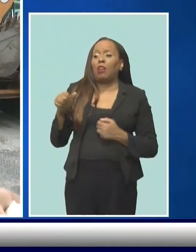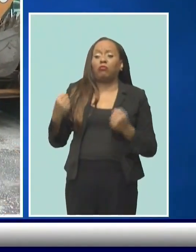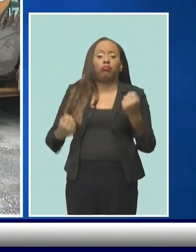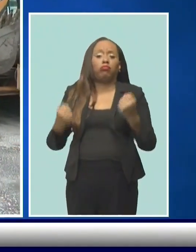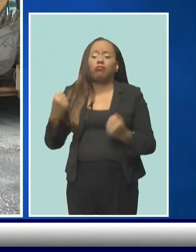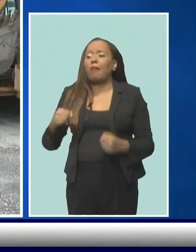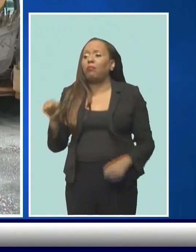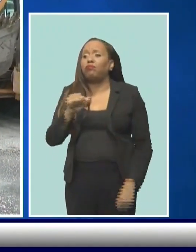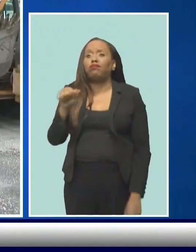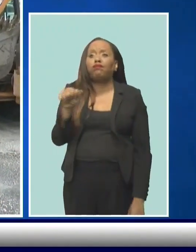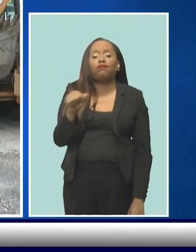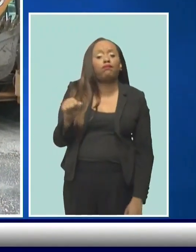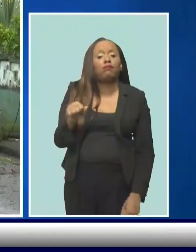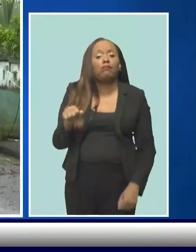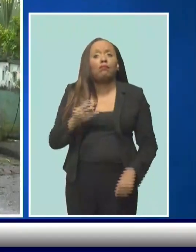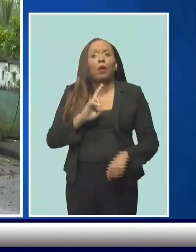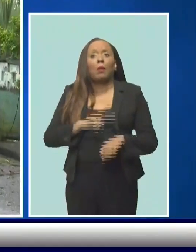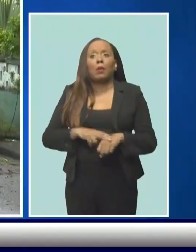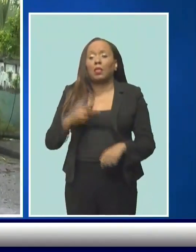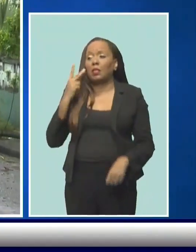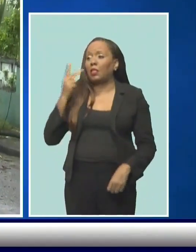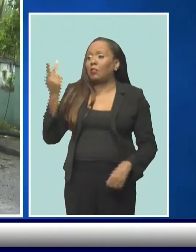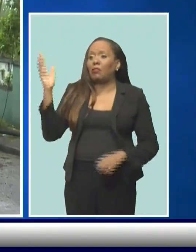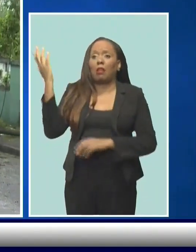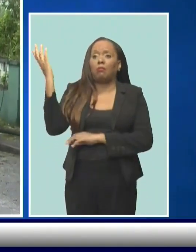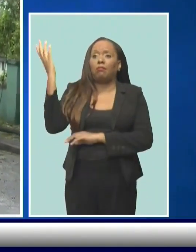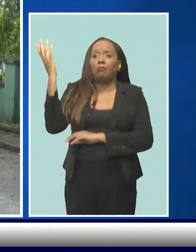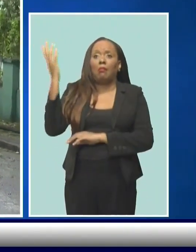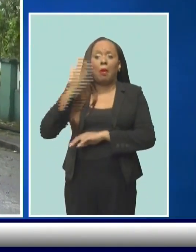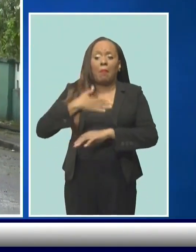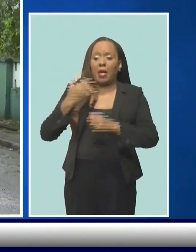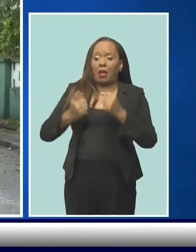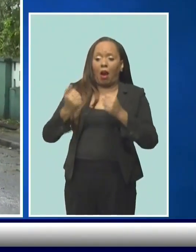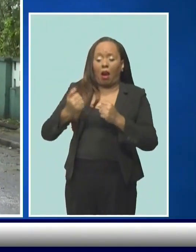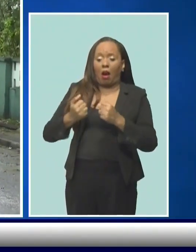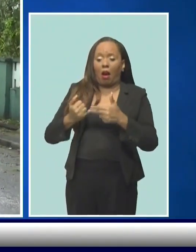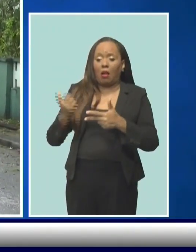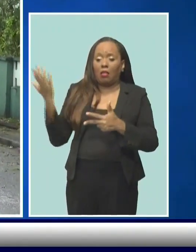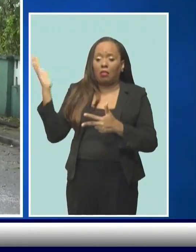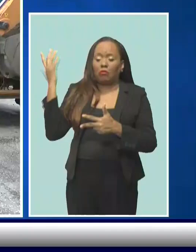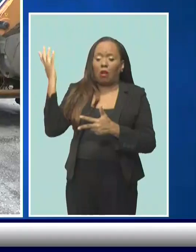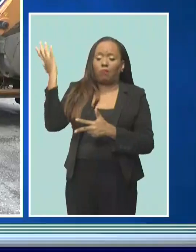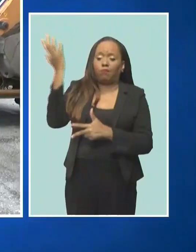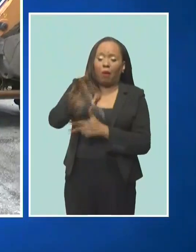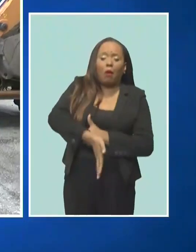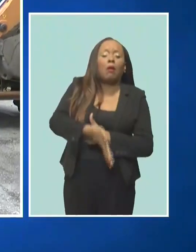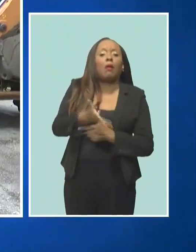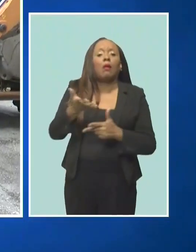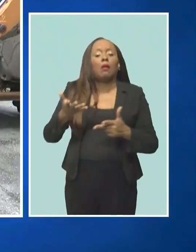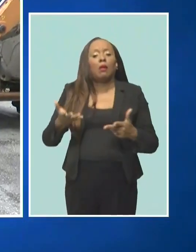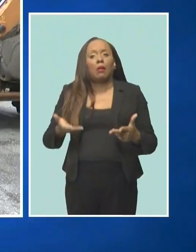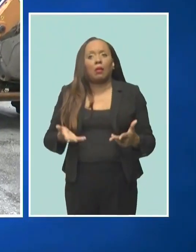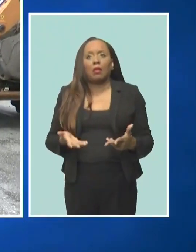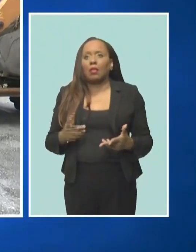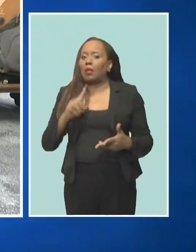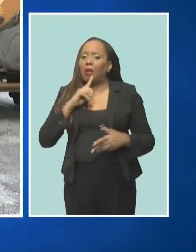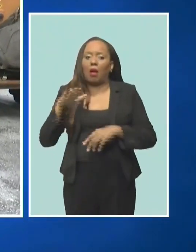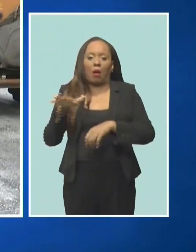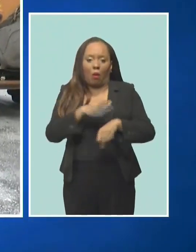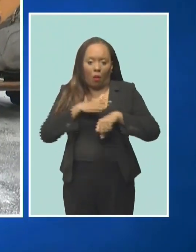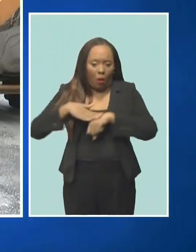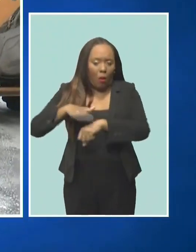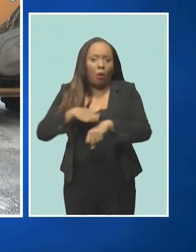tree, it just dropped down on the car. I believe that the authorities should take this CSO as a warning